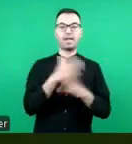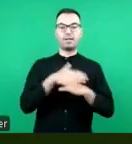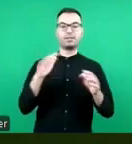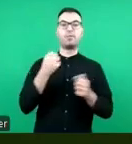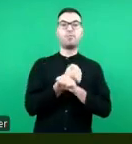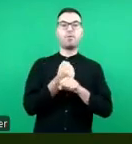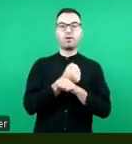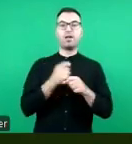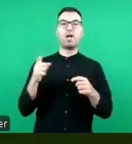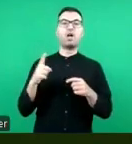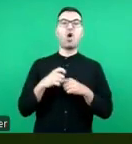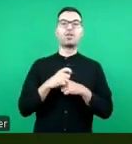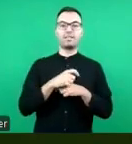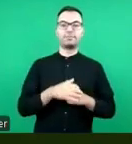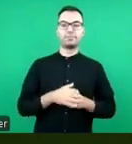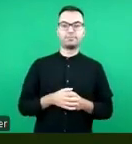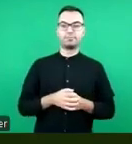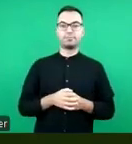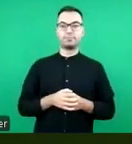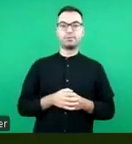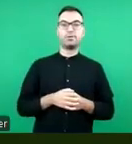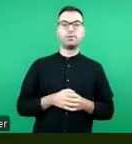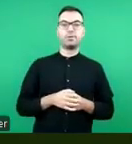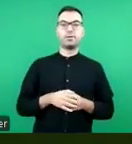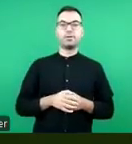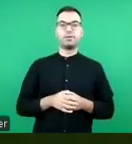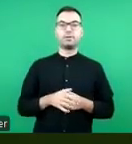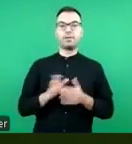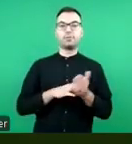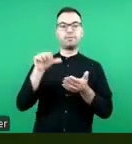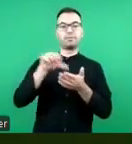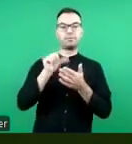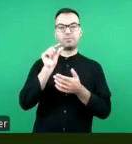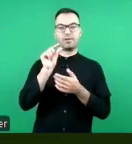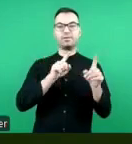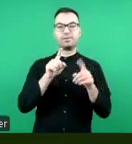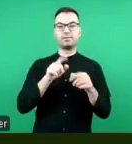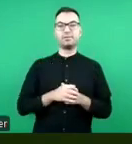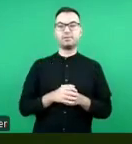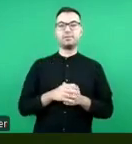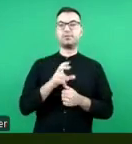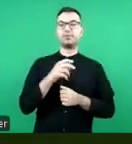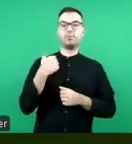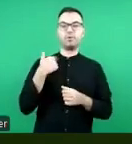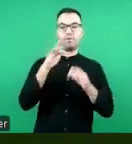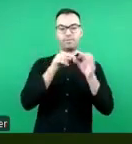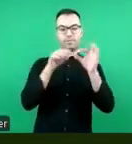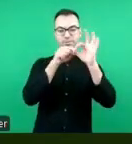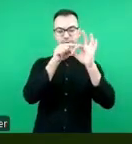bark beetle. And the small paragraph sign here inside, for instance, it indicates if it took place in a disturbed